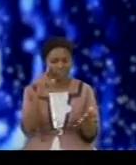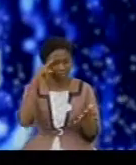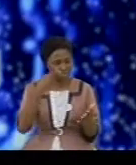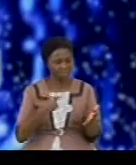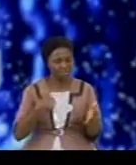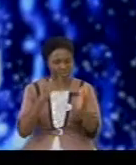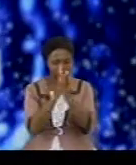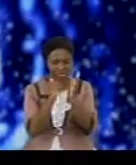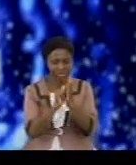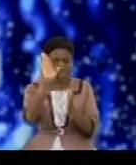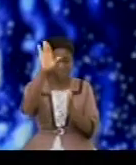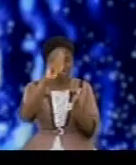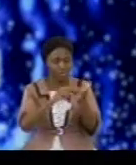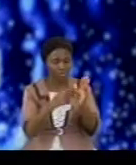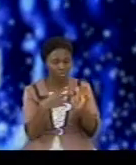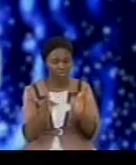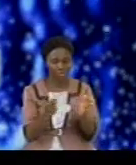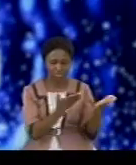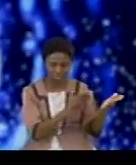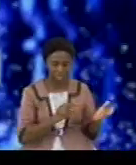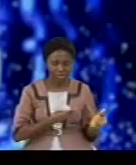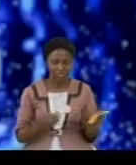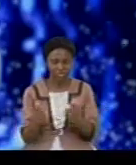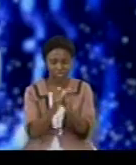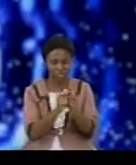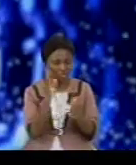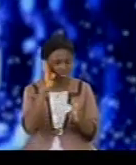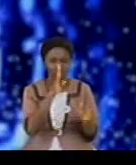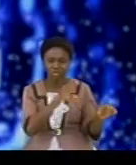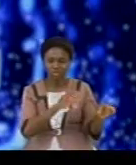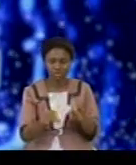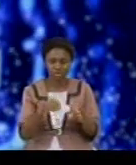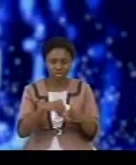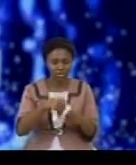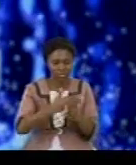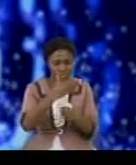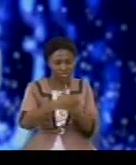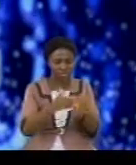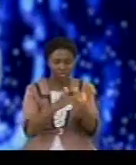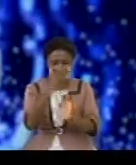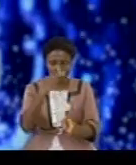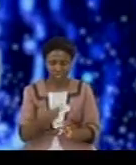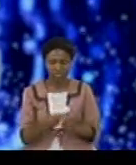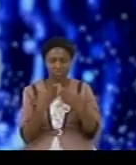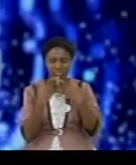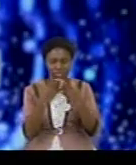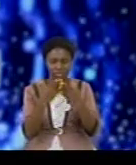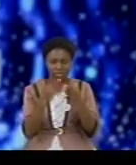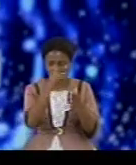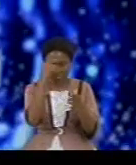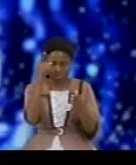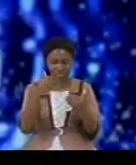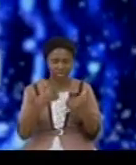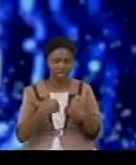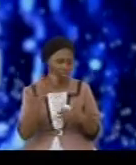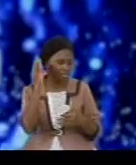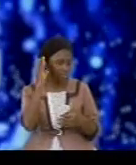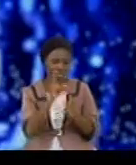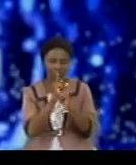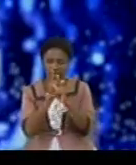us together will be fulfilled in its completeness in Jesus' name. Thank you very much, O Father, because you have